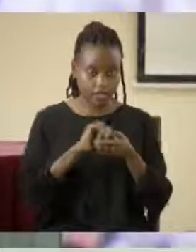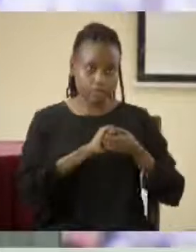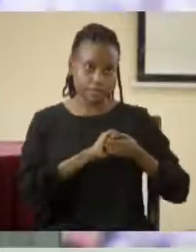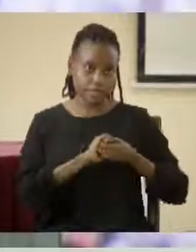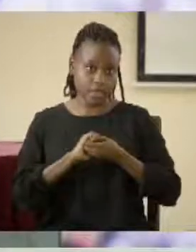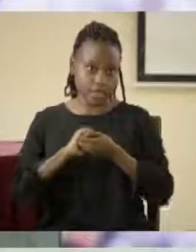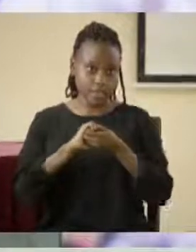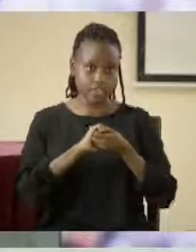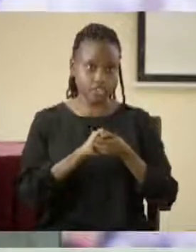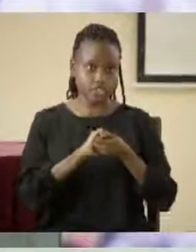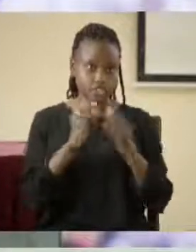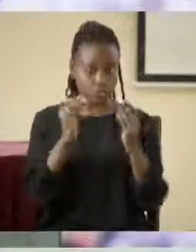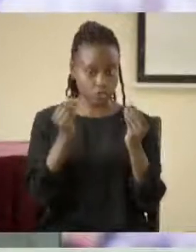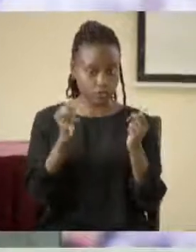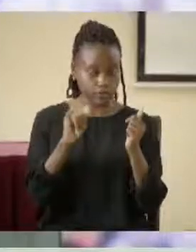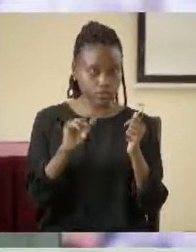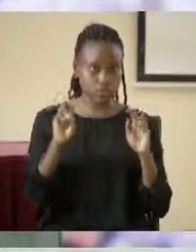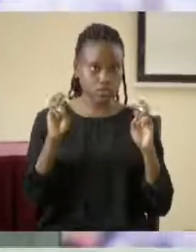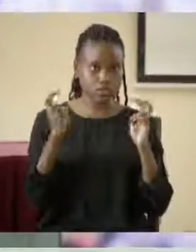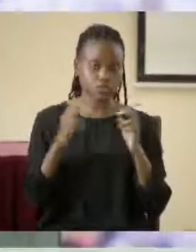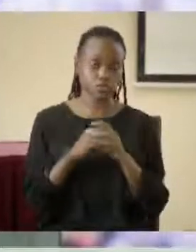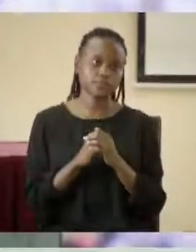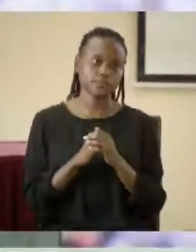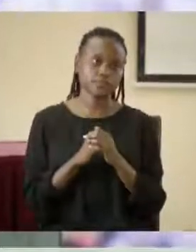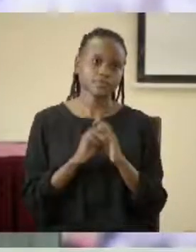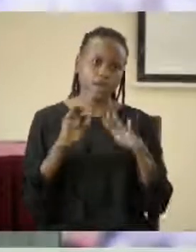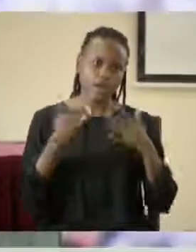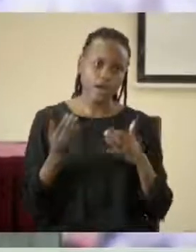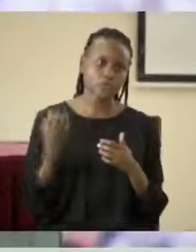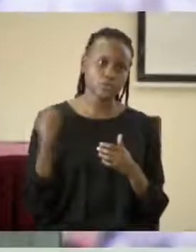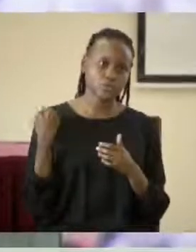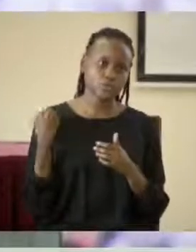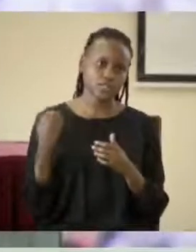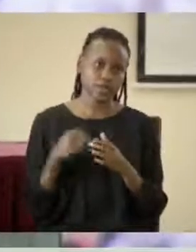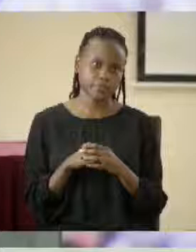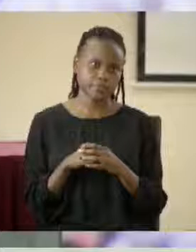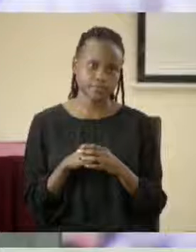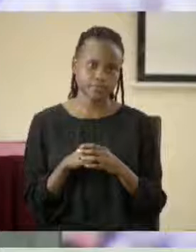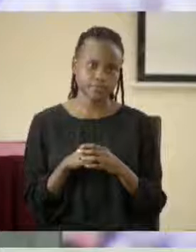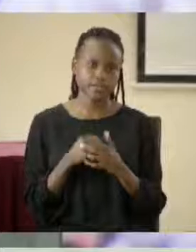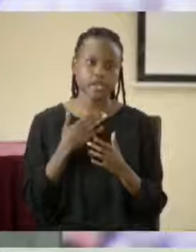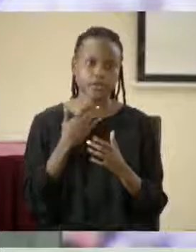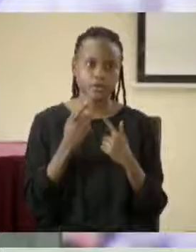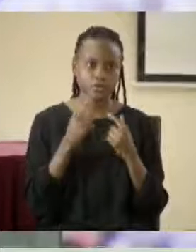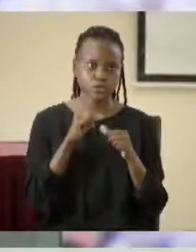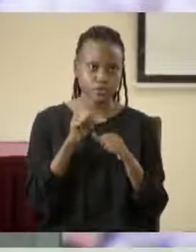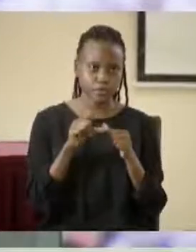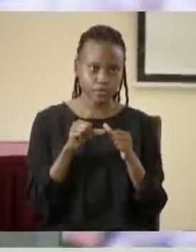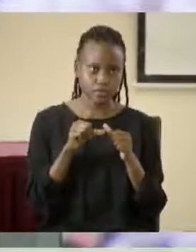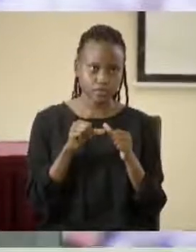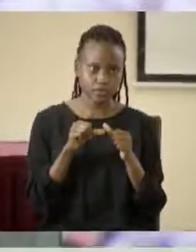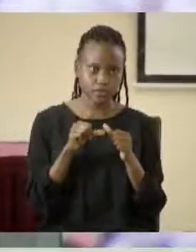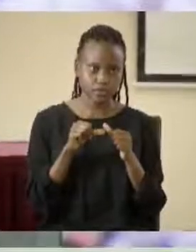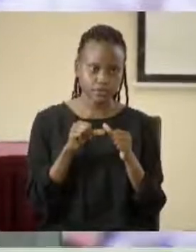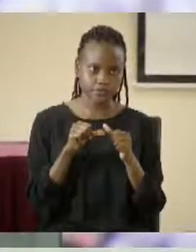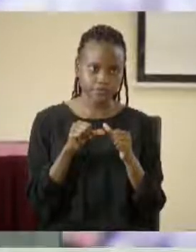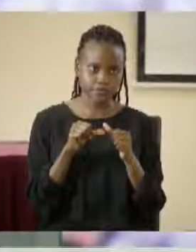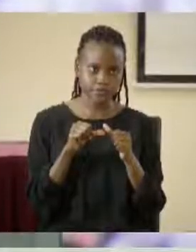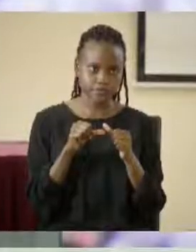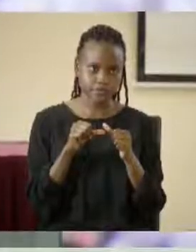in sorting those out. How else do we disrupt? I like talking about this. We